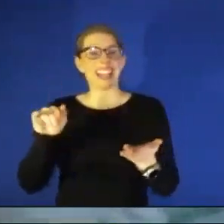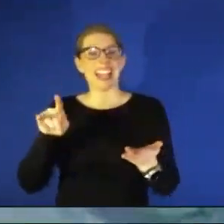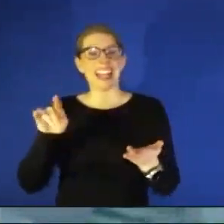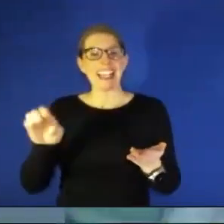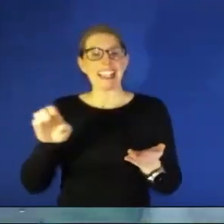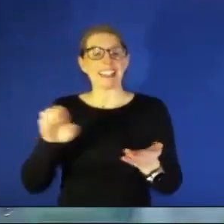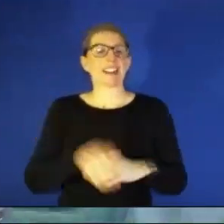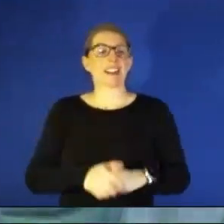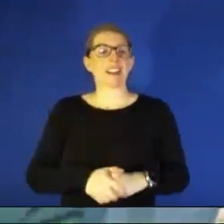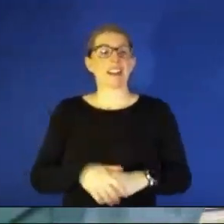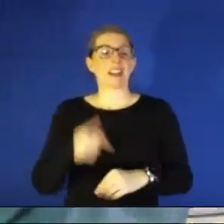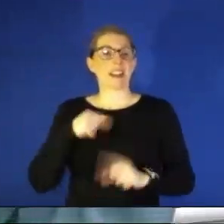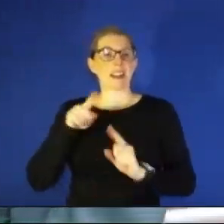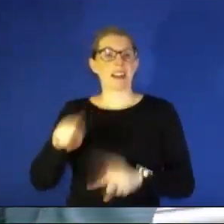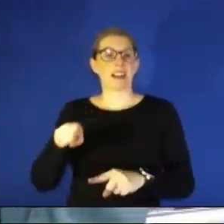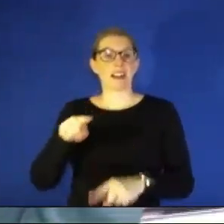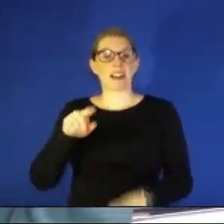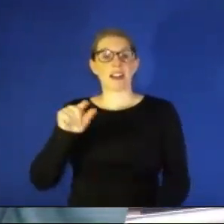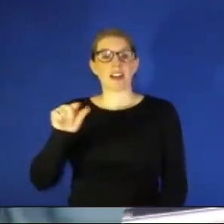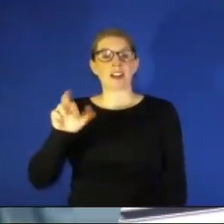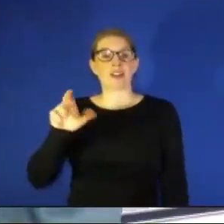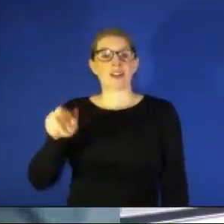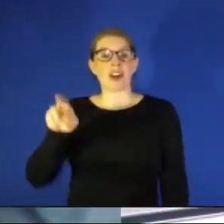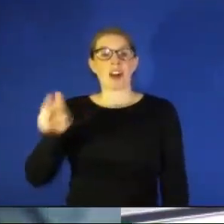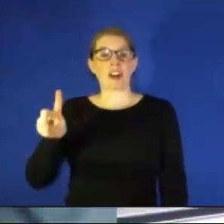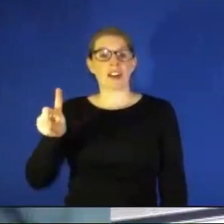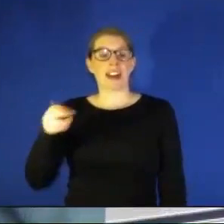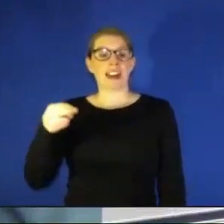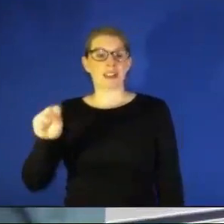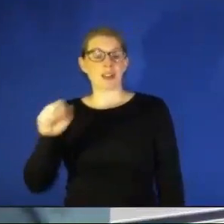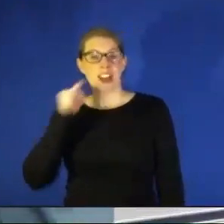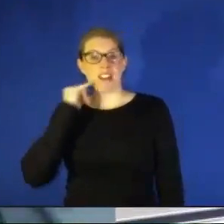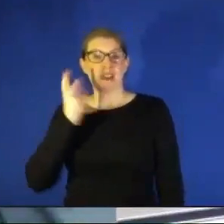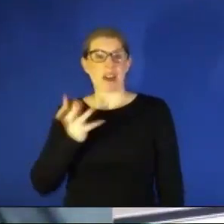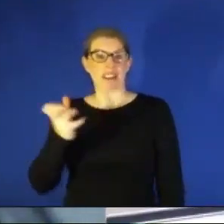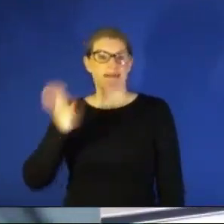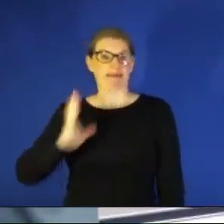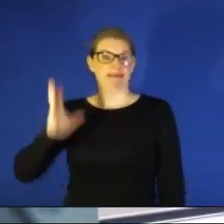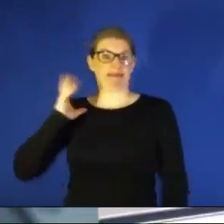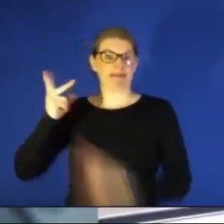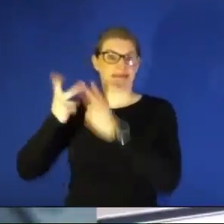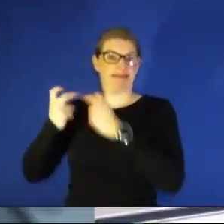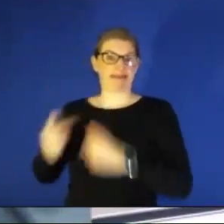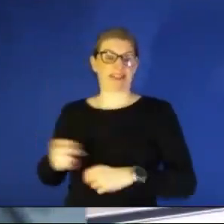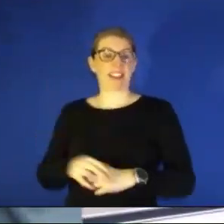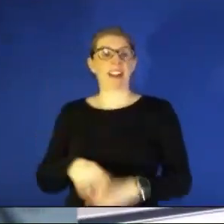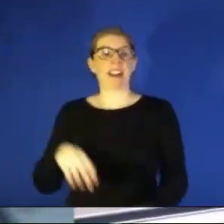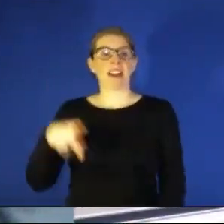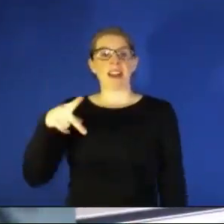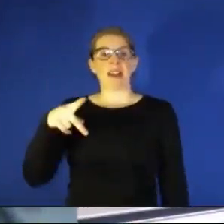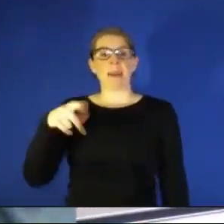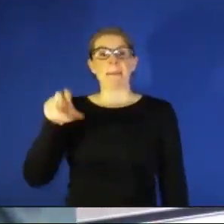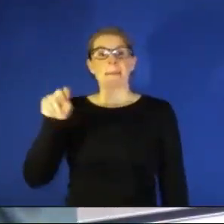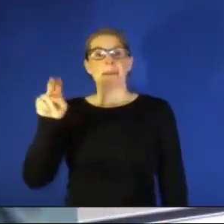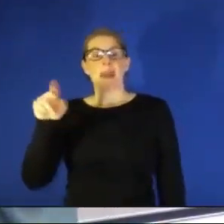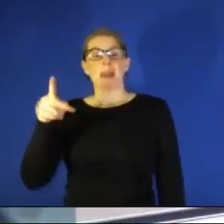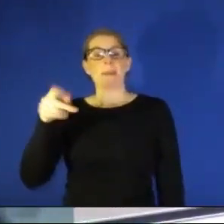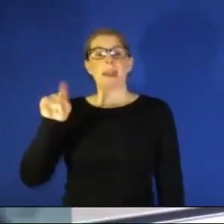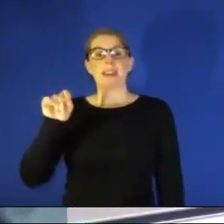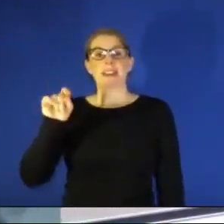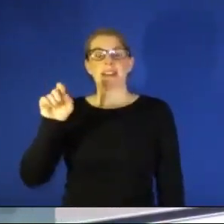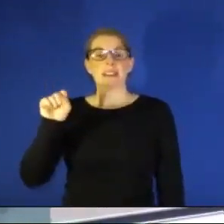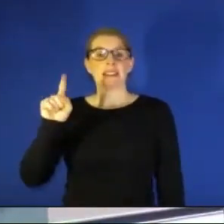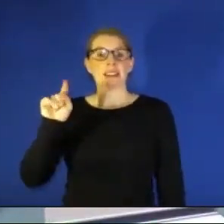I went to Girard High School, if we want to go all the way back there. I then went to Pittsburgh State University, which is in